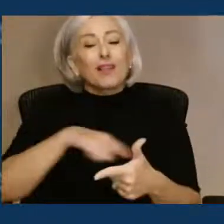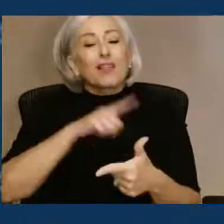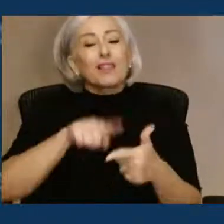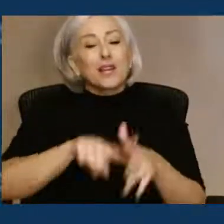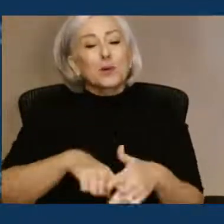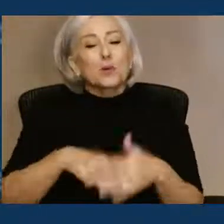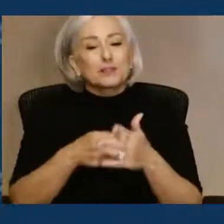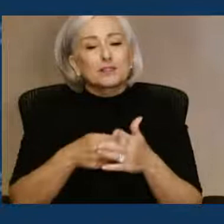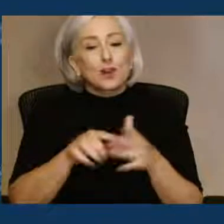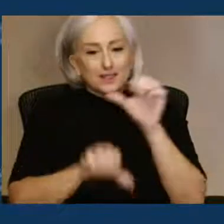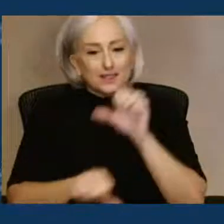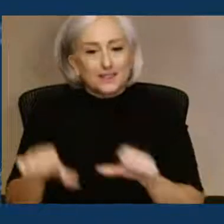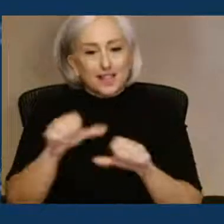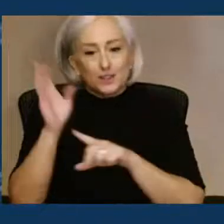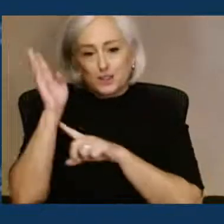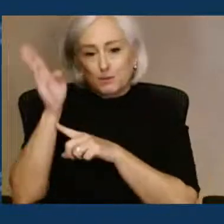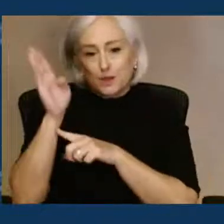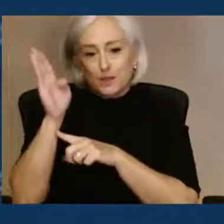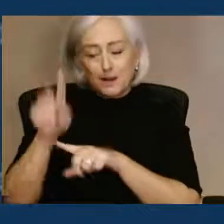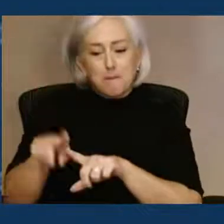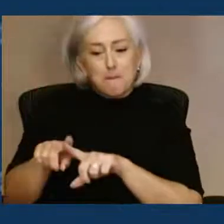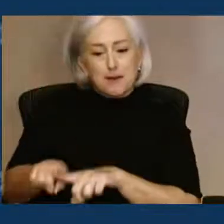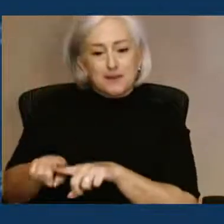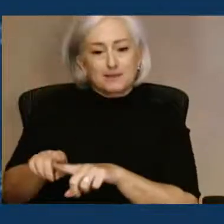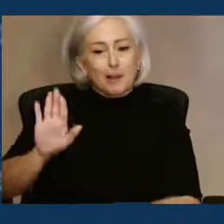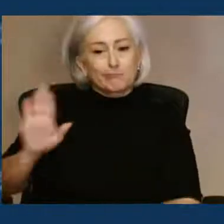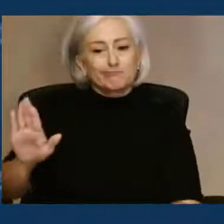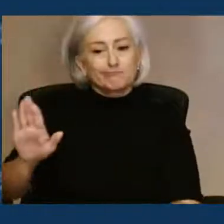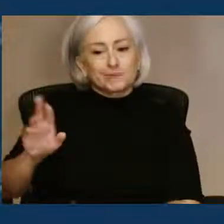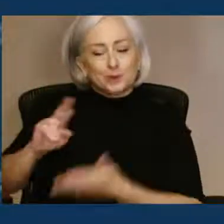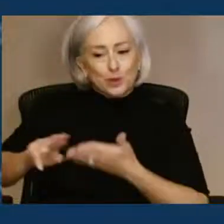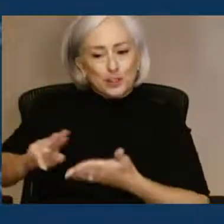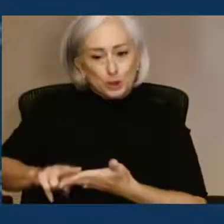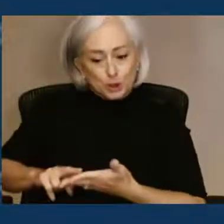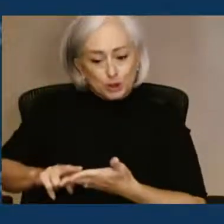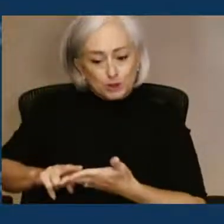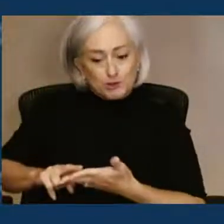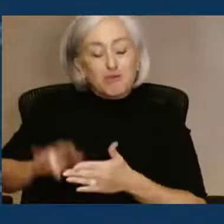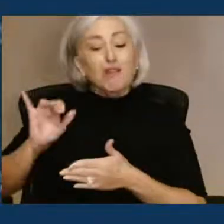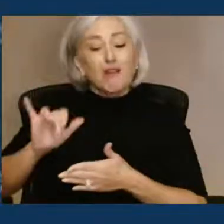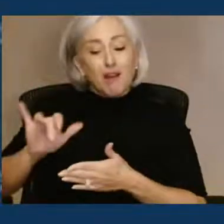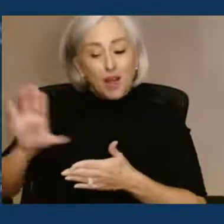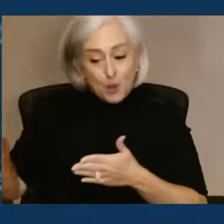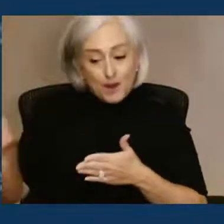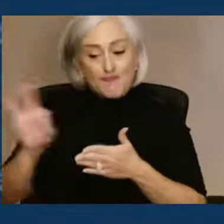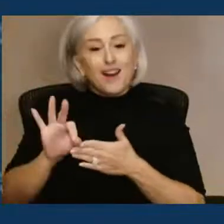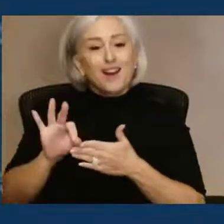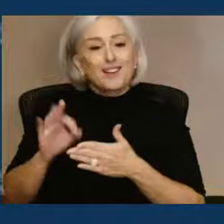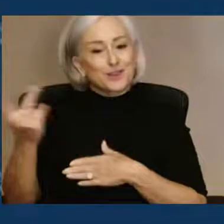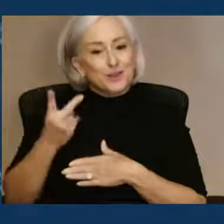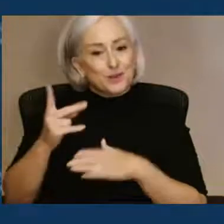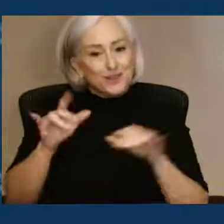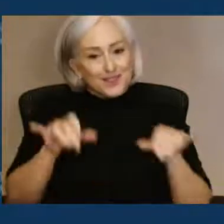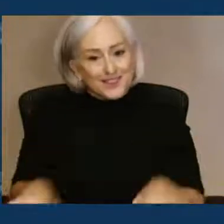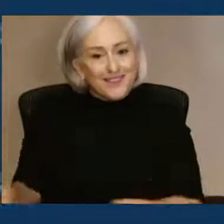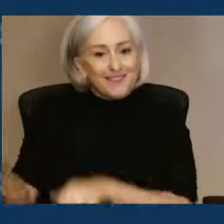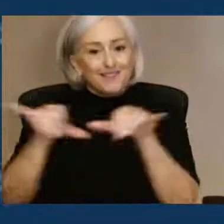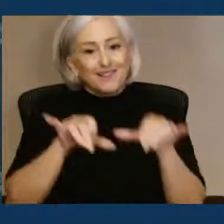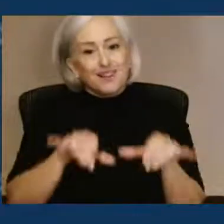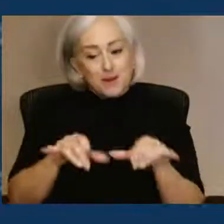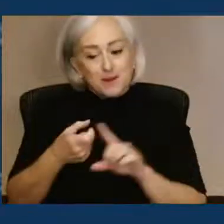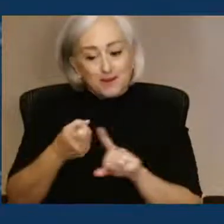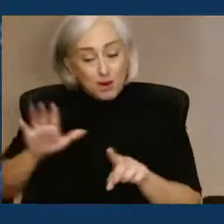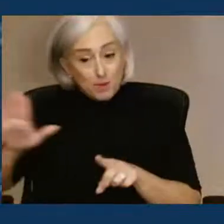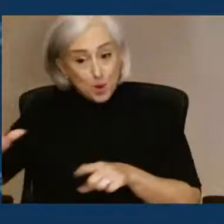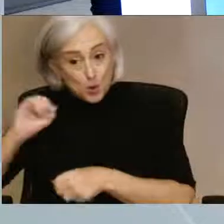based on Dr. Gerton's research, and we found more that we had in common between her work and my patient